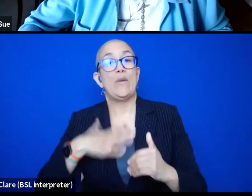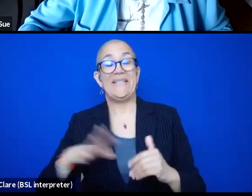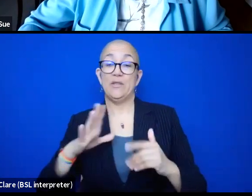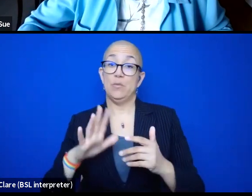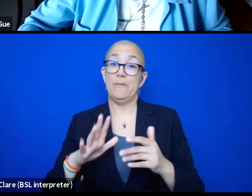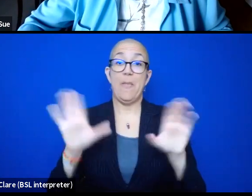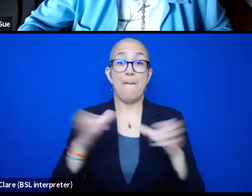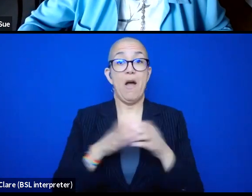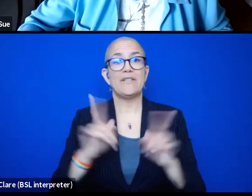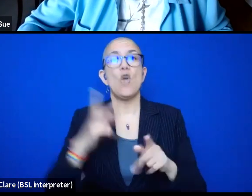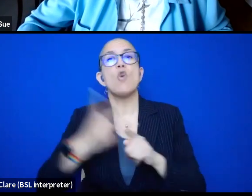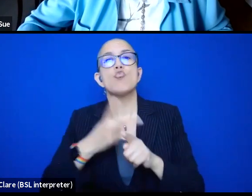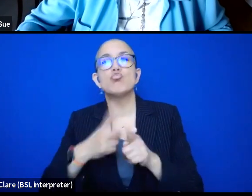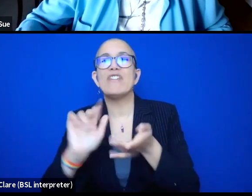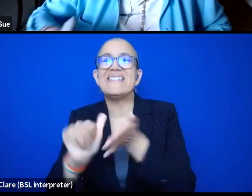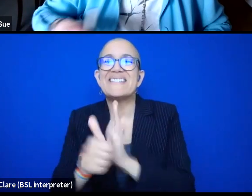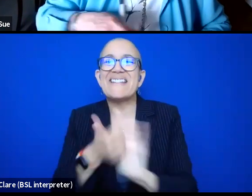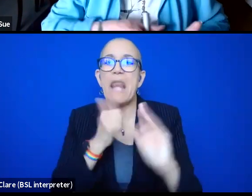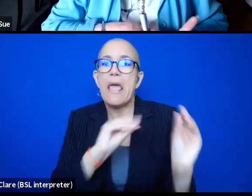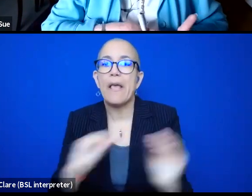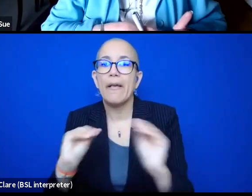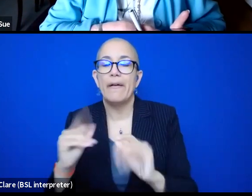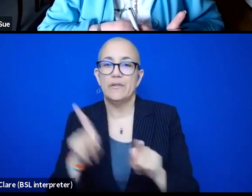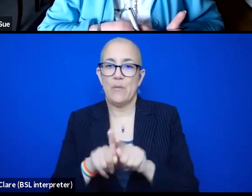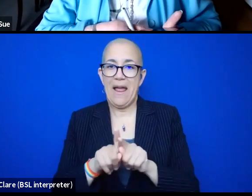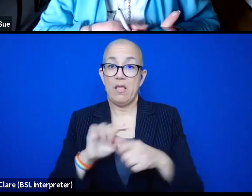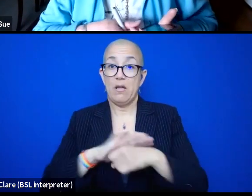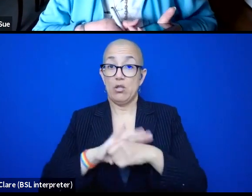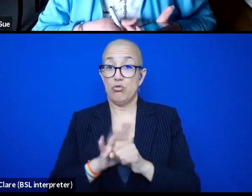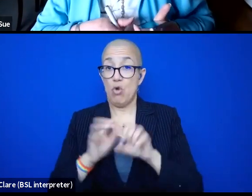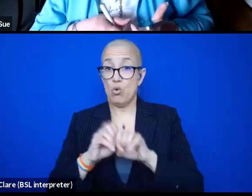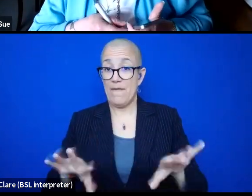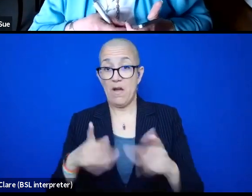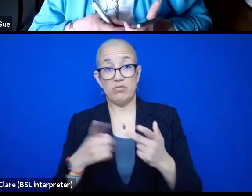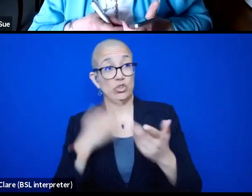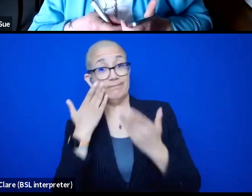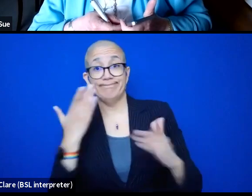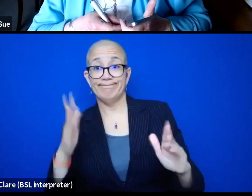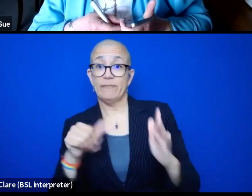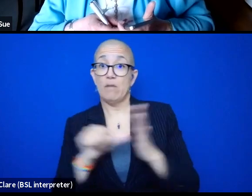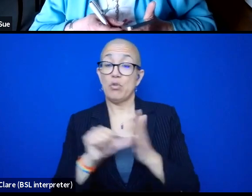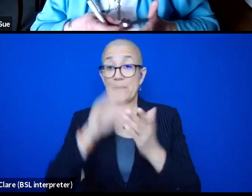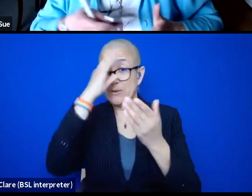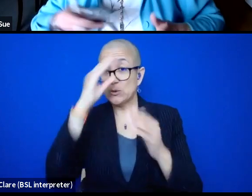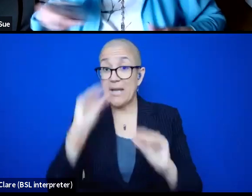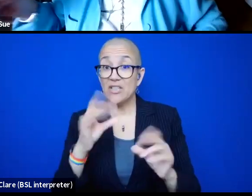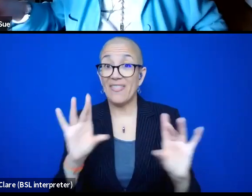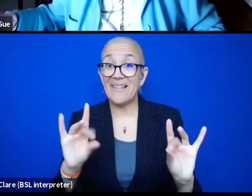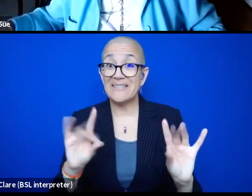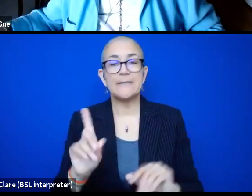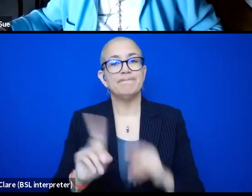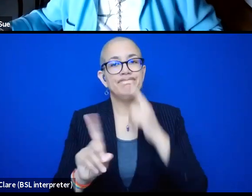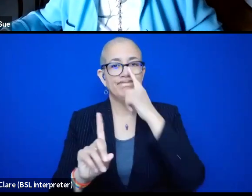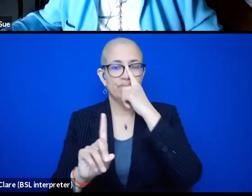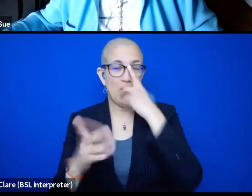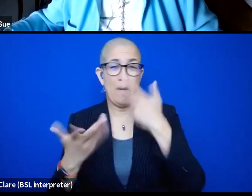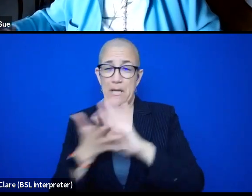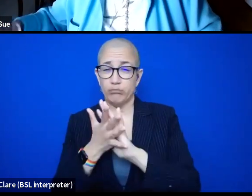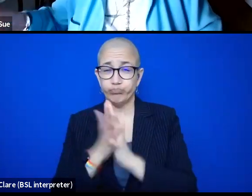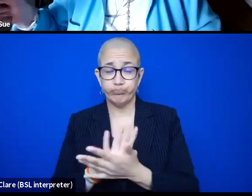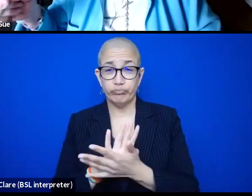reskilling too. But coronavirus hasn't just exposed problems in education. It has decimated